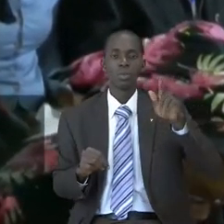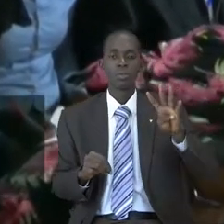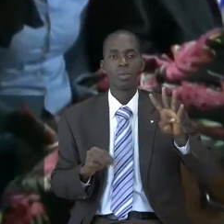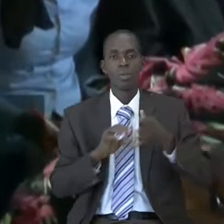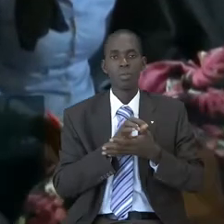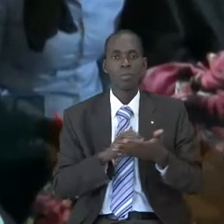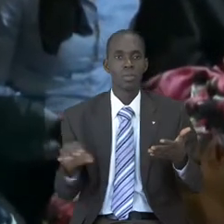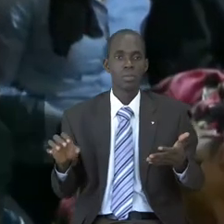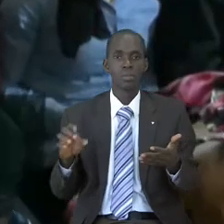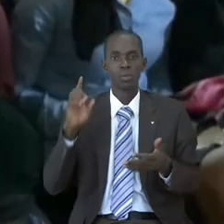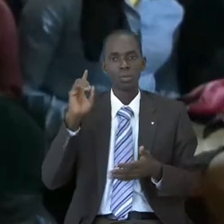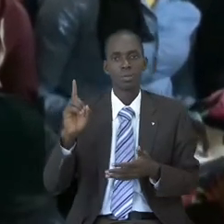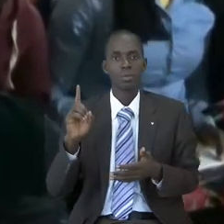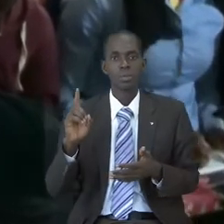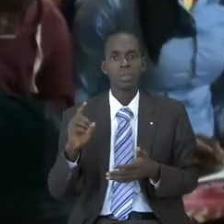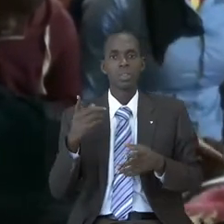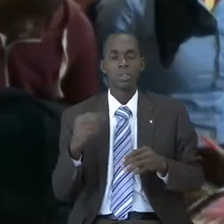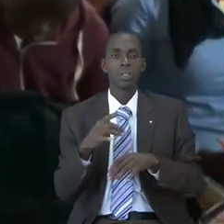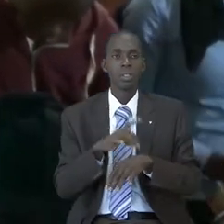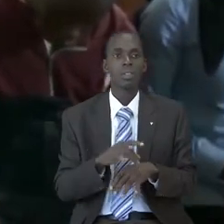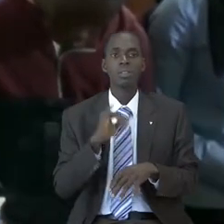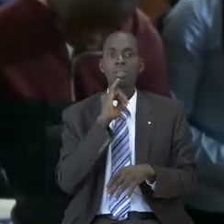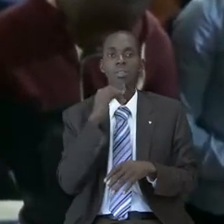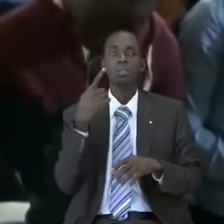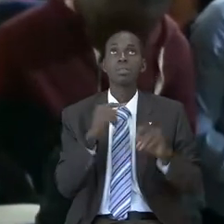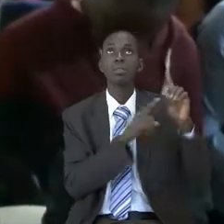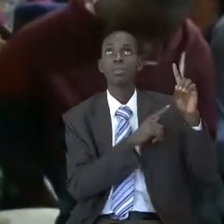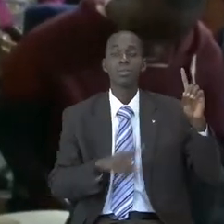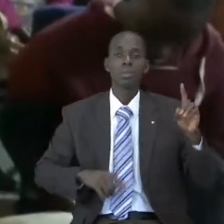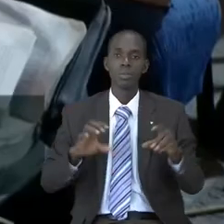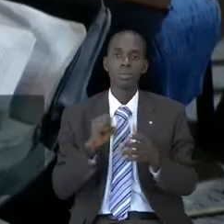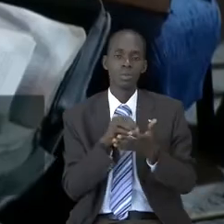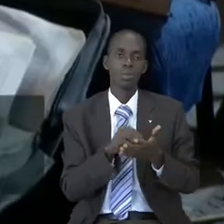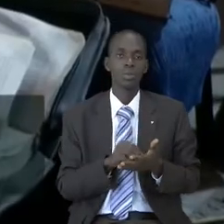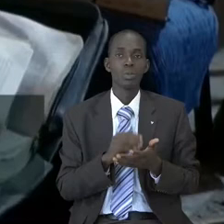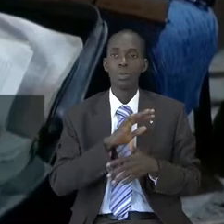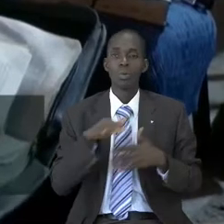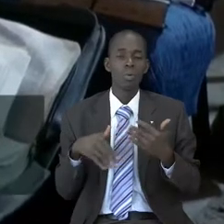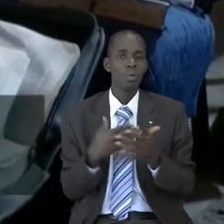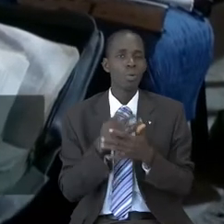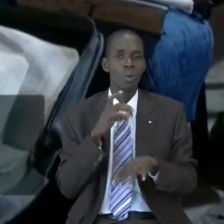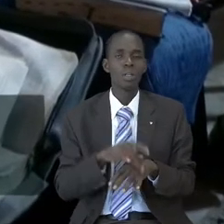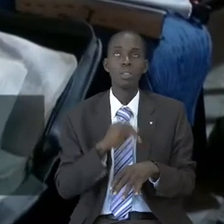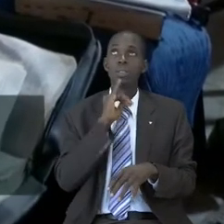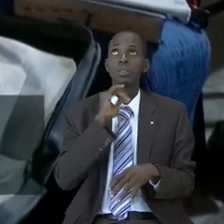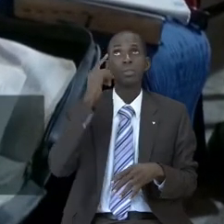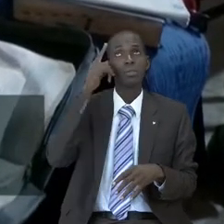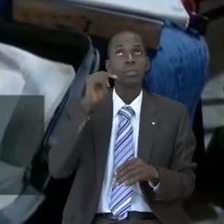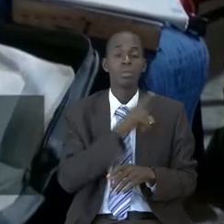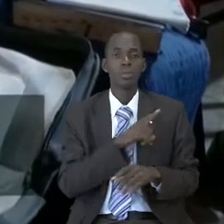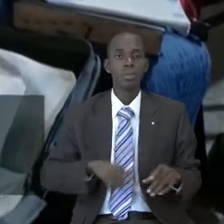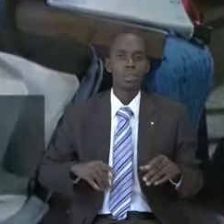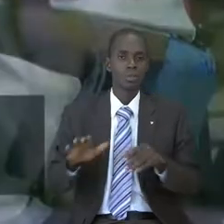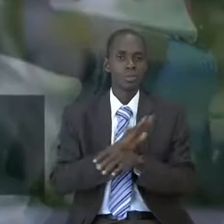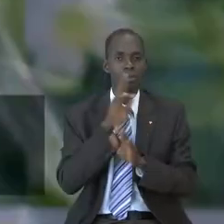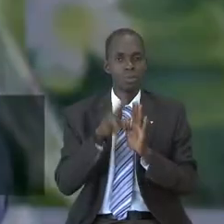the Lord's. The earth, the whole earth, belongs to the Lord, and the fullness thereof,